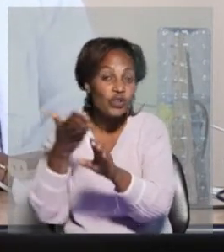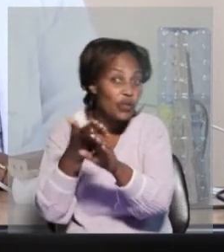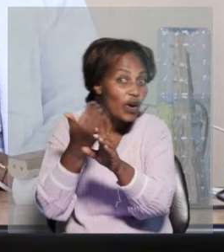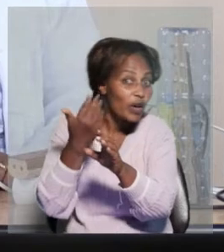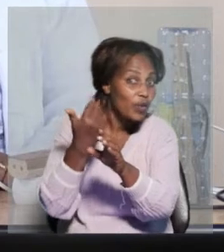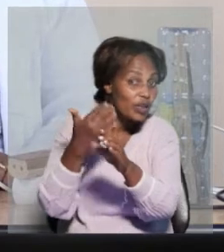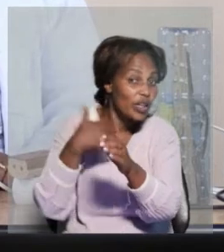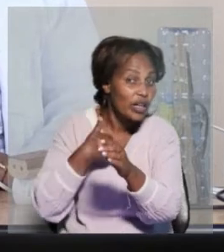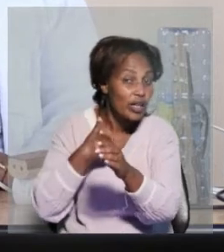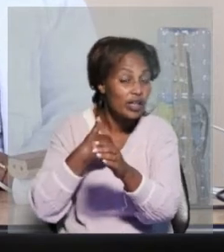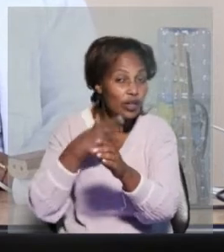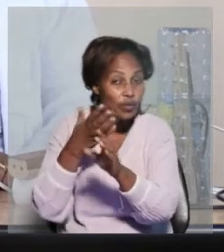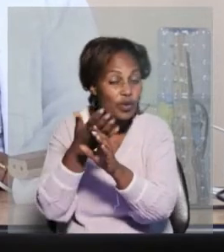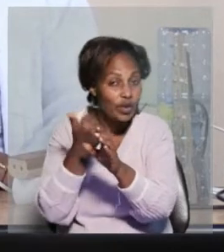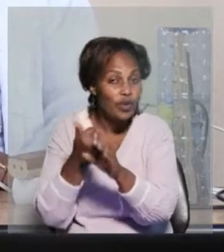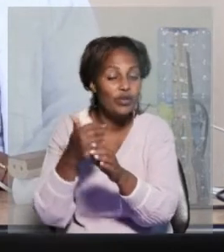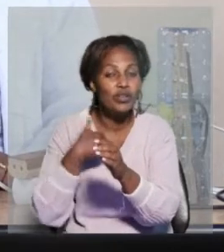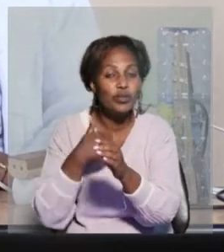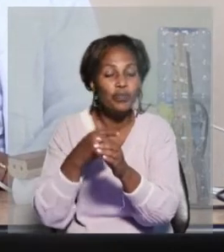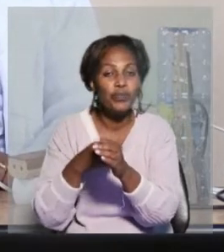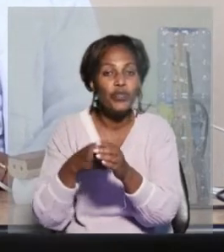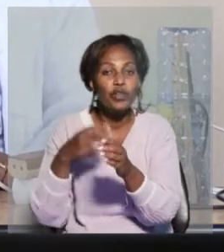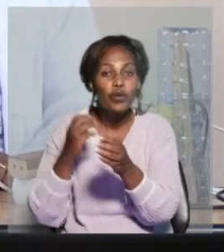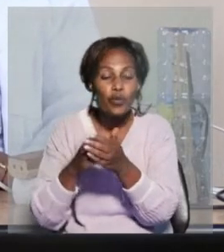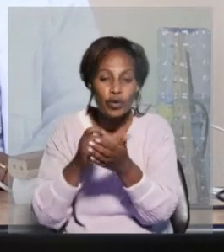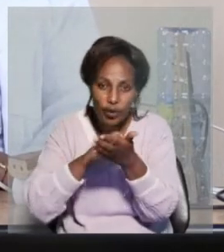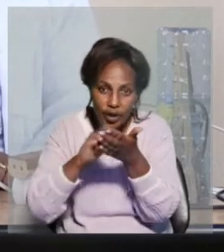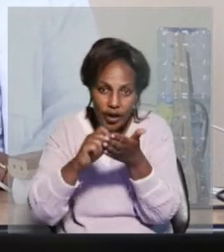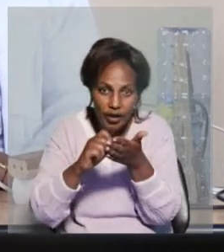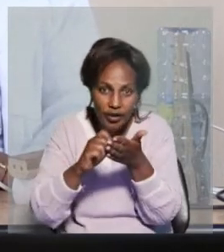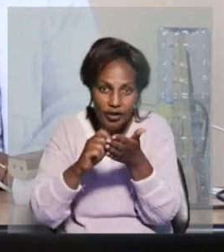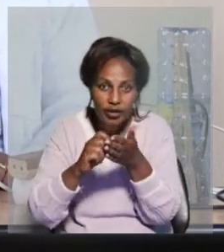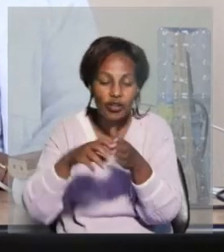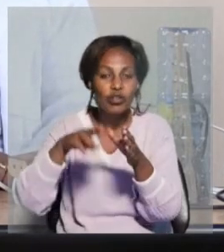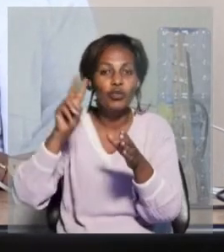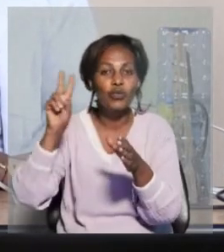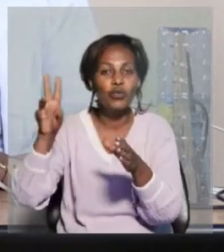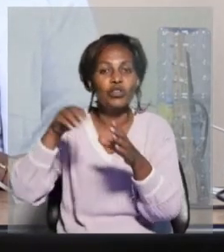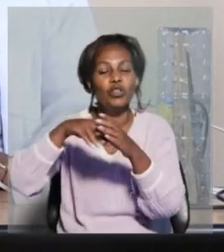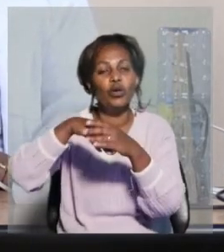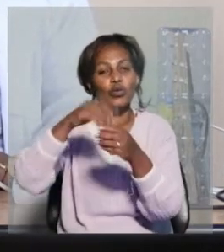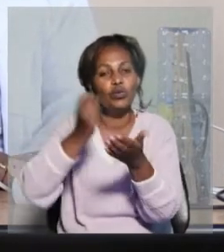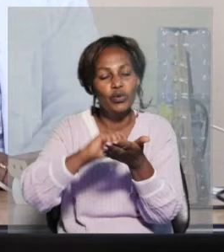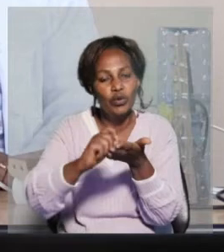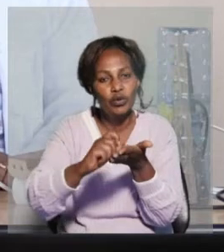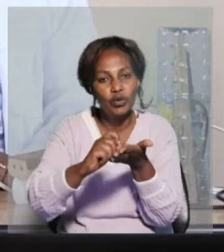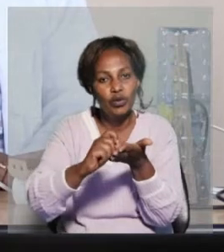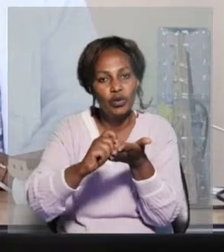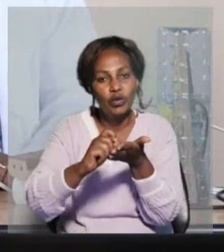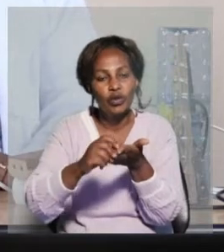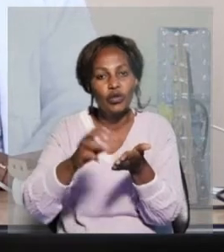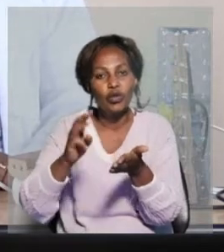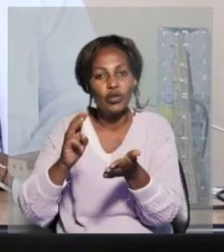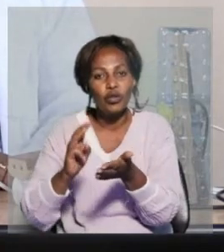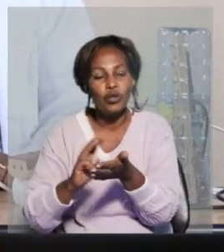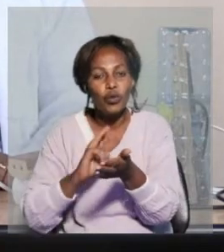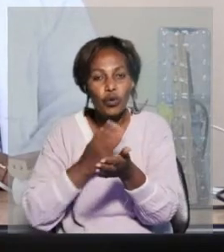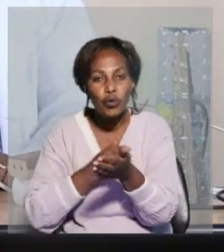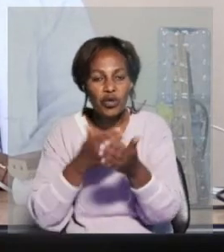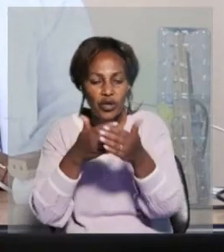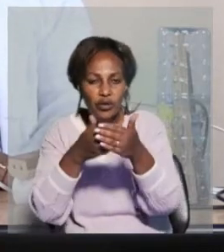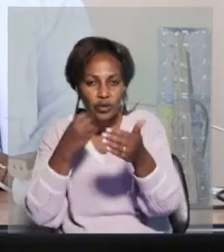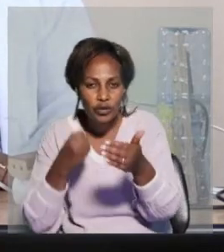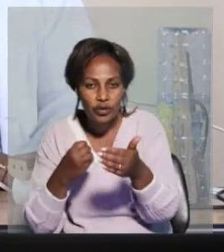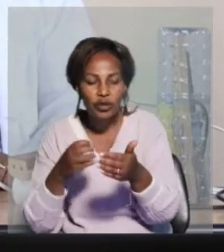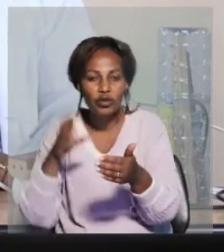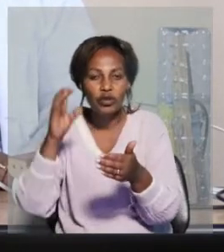background light. Yeah, from the background. So when we write the voltage output, we will reduce